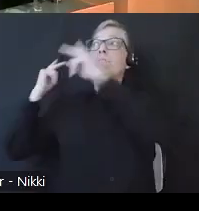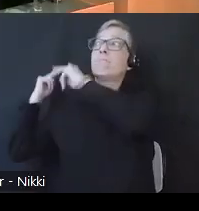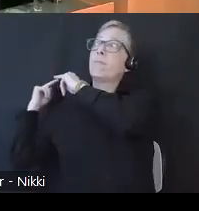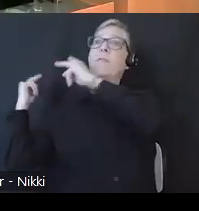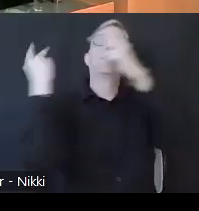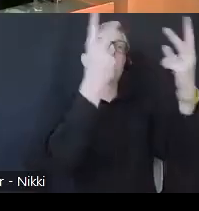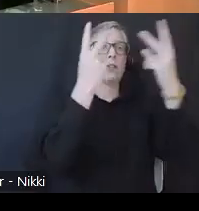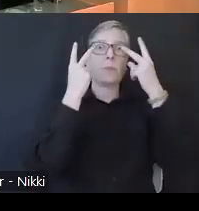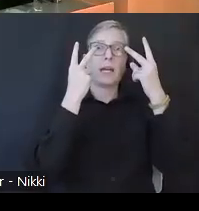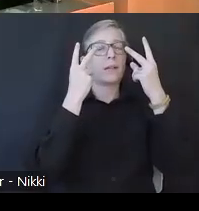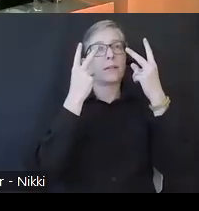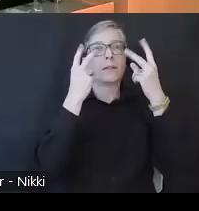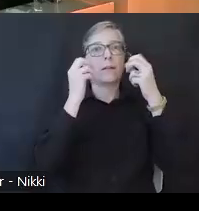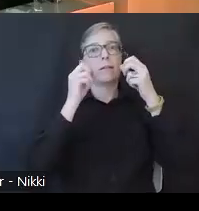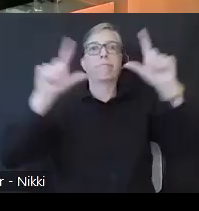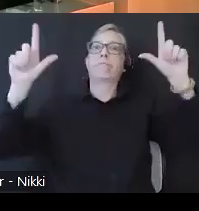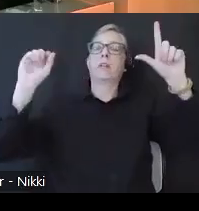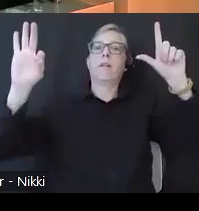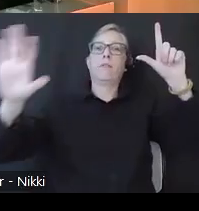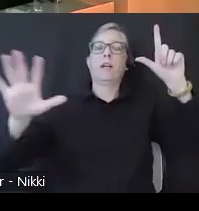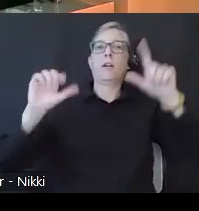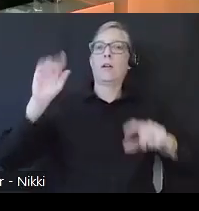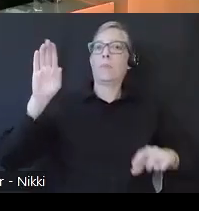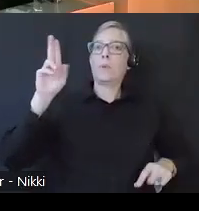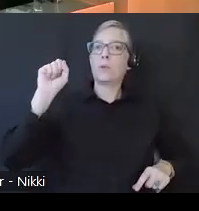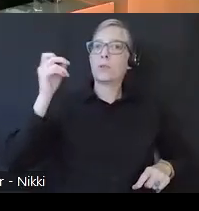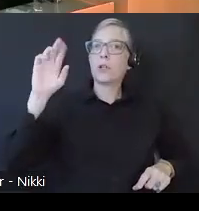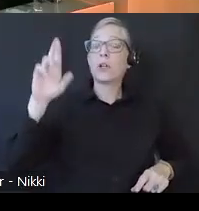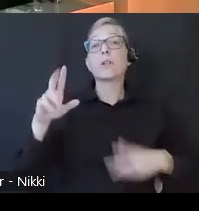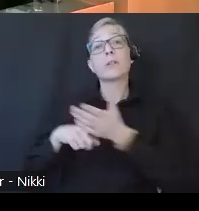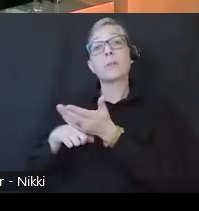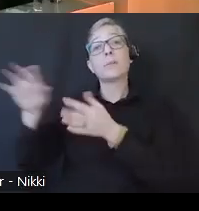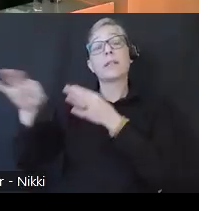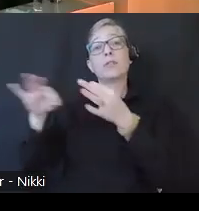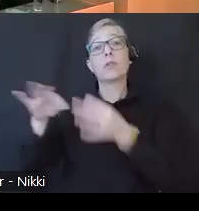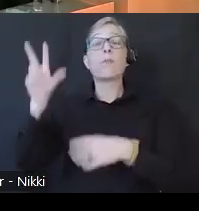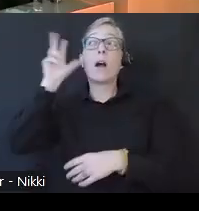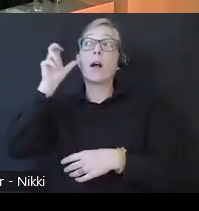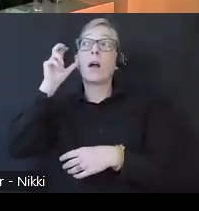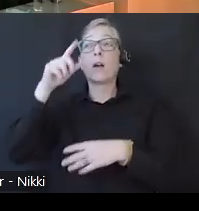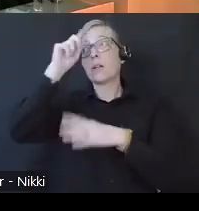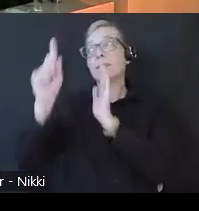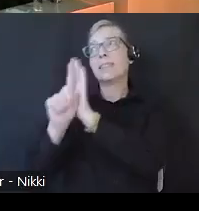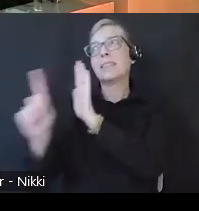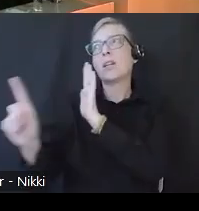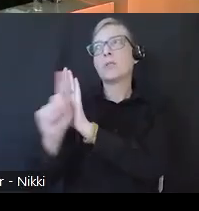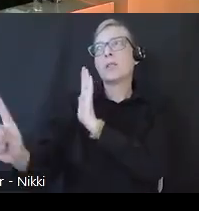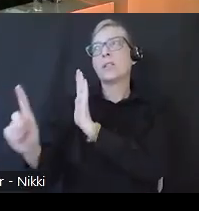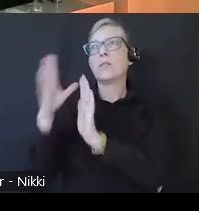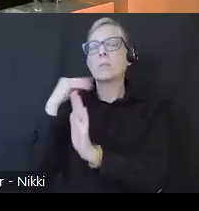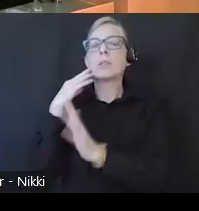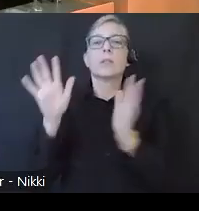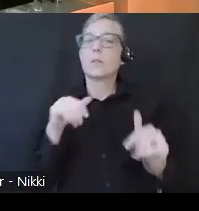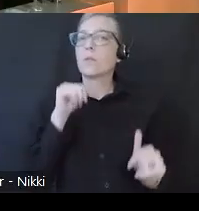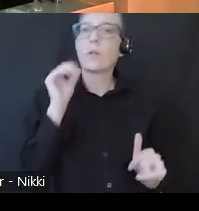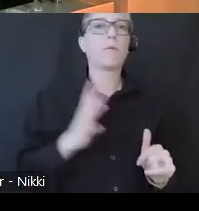they're like sometimes describing what seems to be these like bodily dissociative experiences. So we're not formally assessing that. I think it's